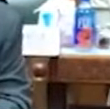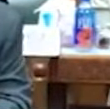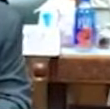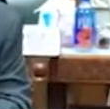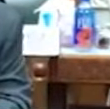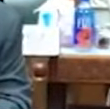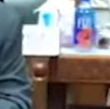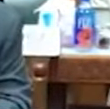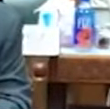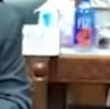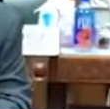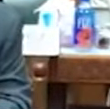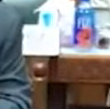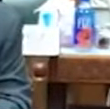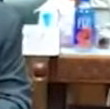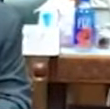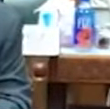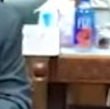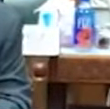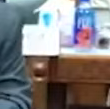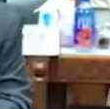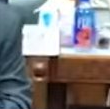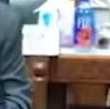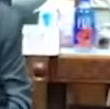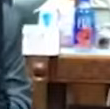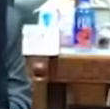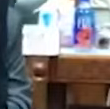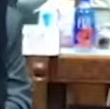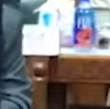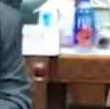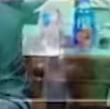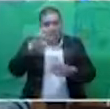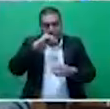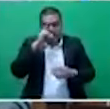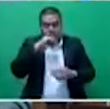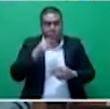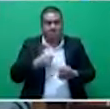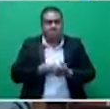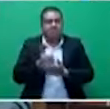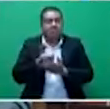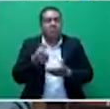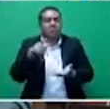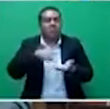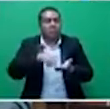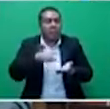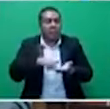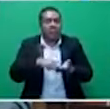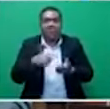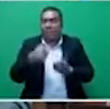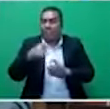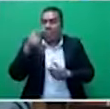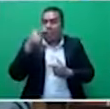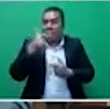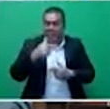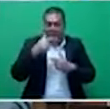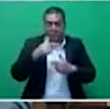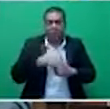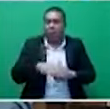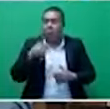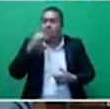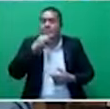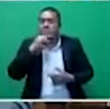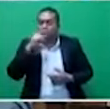before. This simply means they have the confidence Fiji will be able to pay its debt, and debt levels are sustainable. No lender would lend to